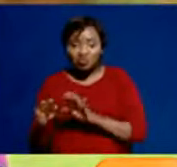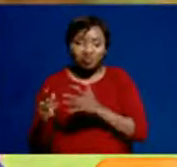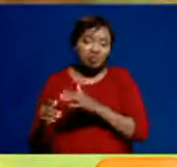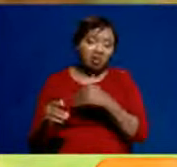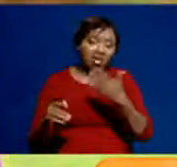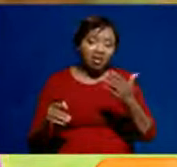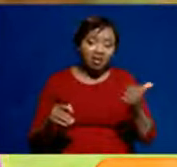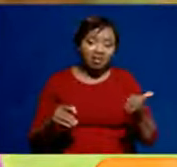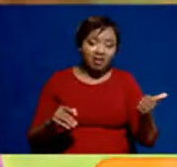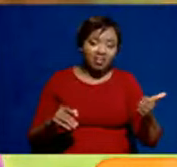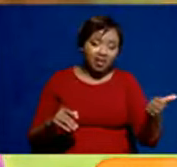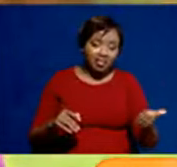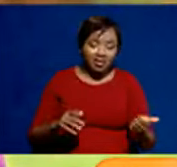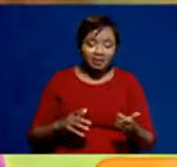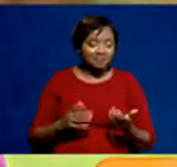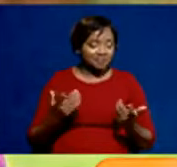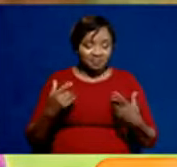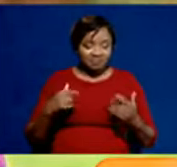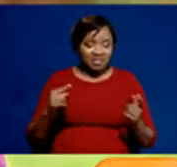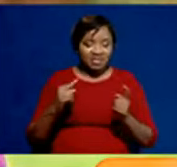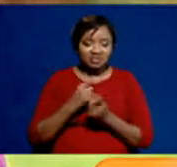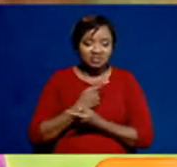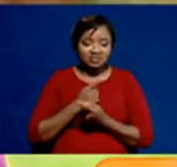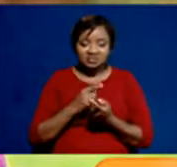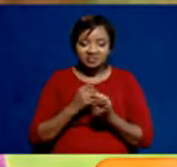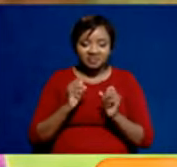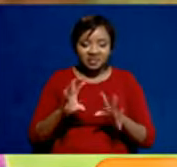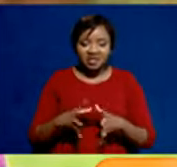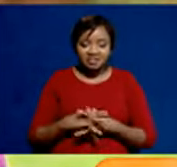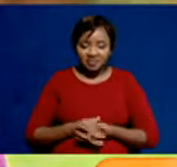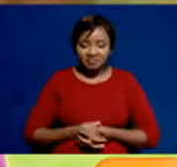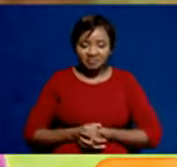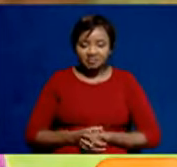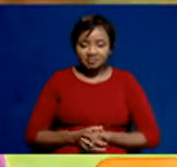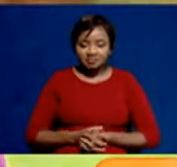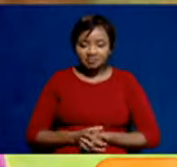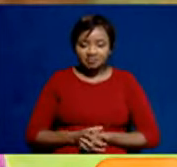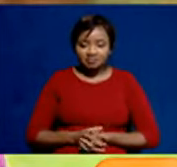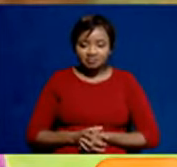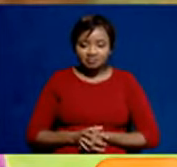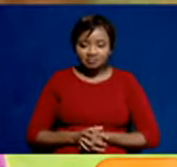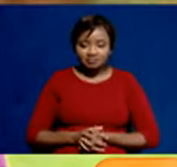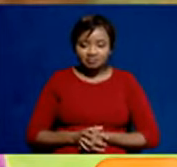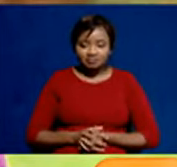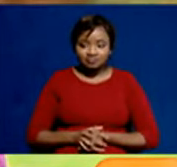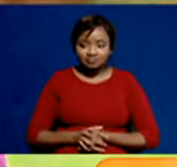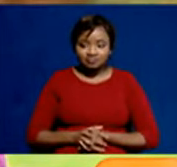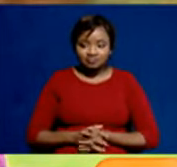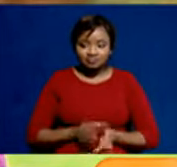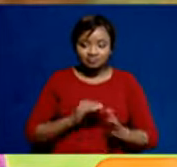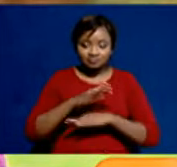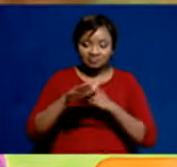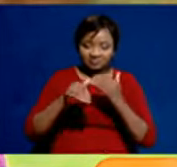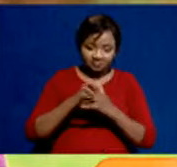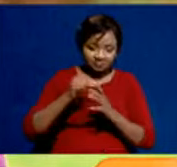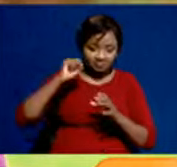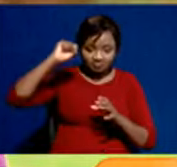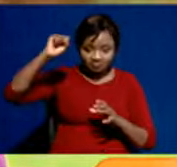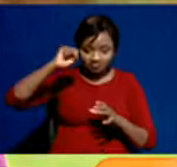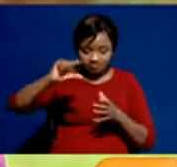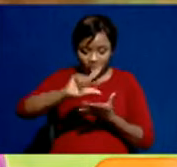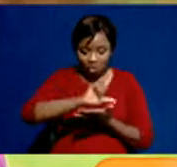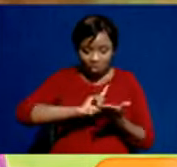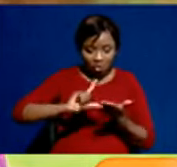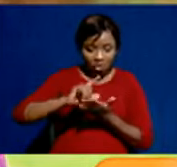part of Kenya, it doesn't change anything. And that's, all politics is local. I do not know of any